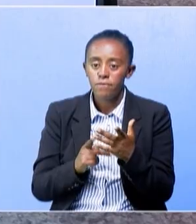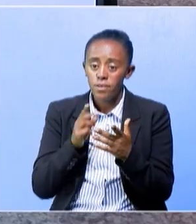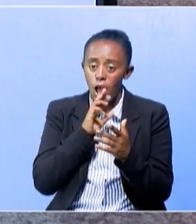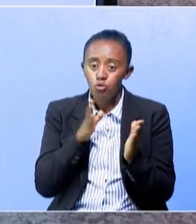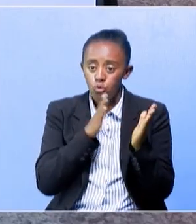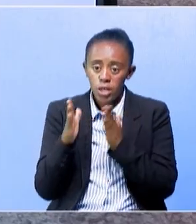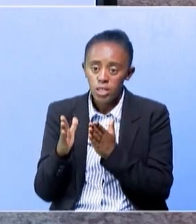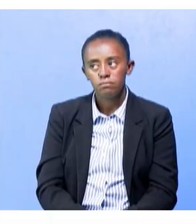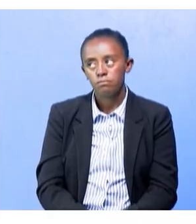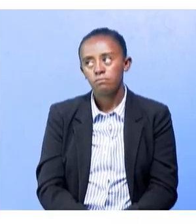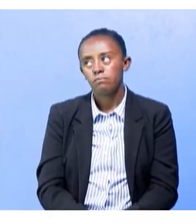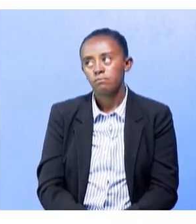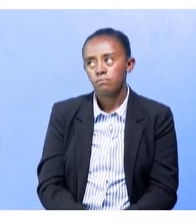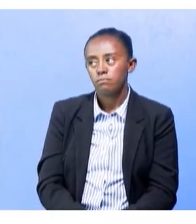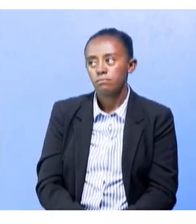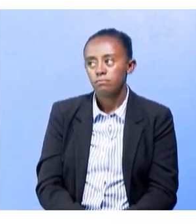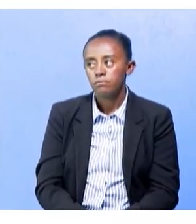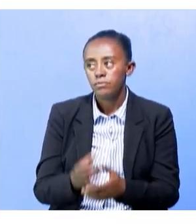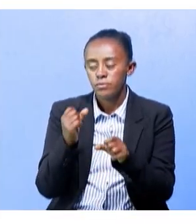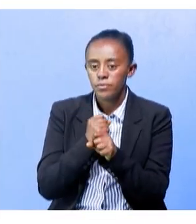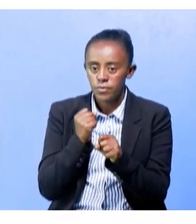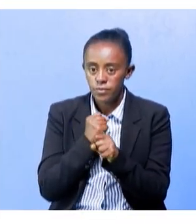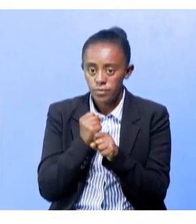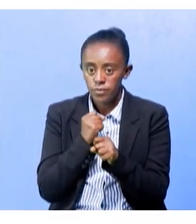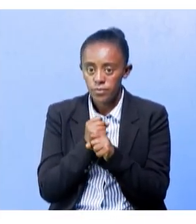you ready? Good. Activity